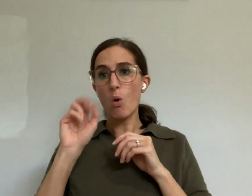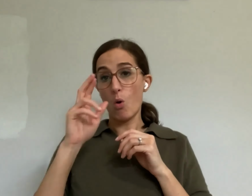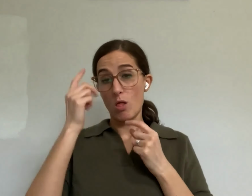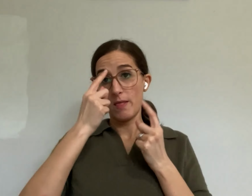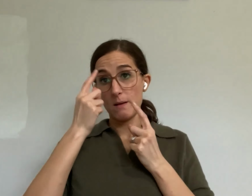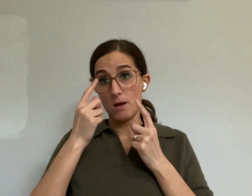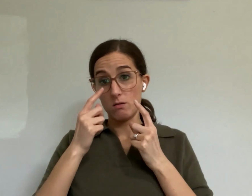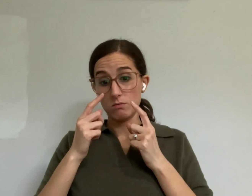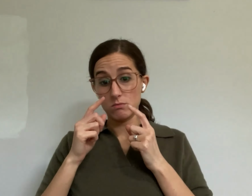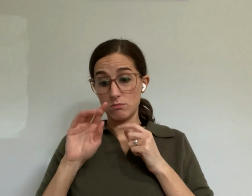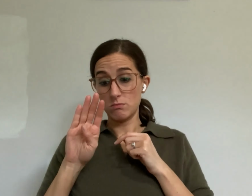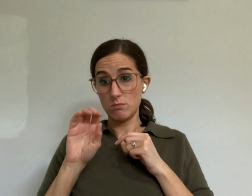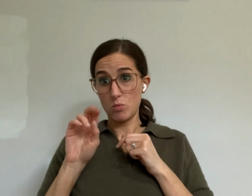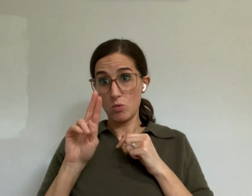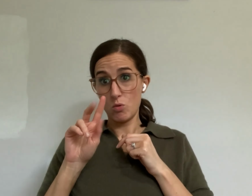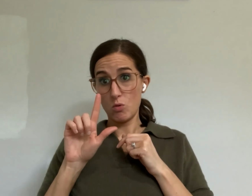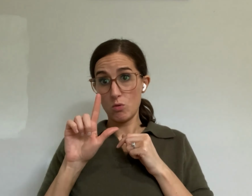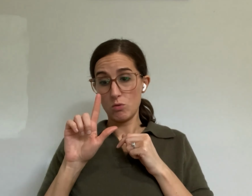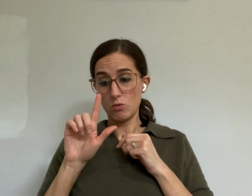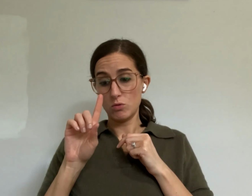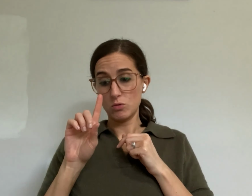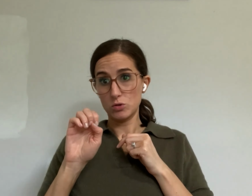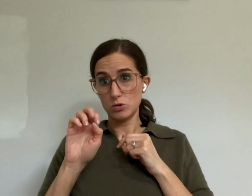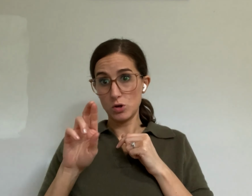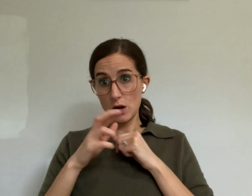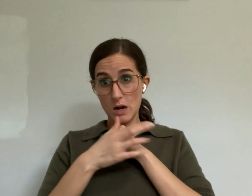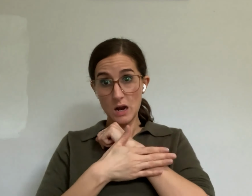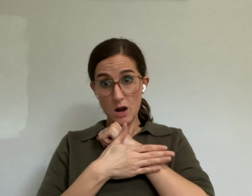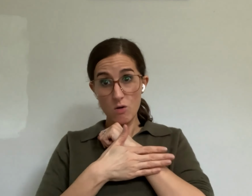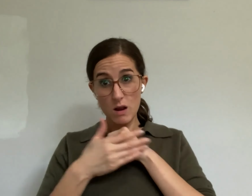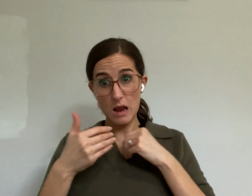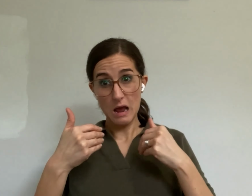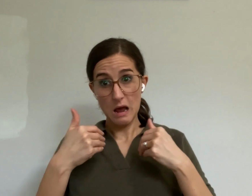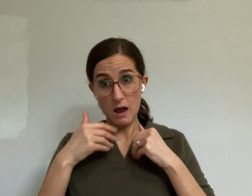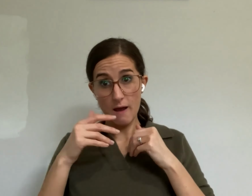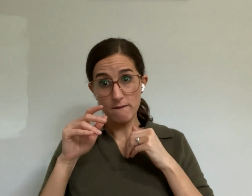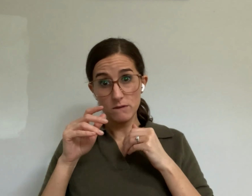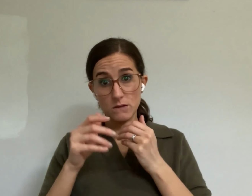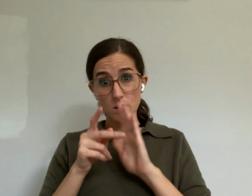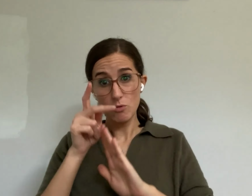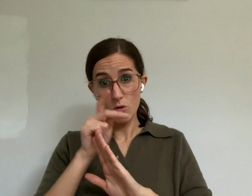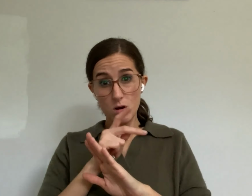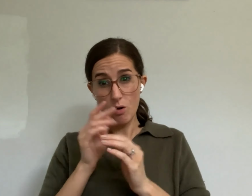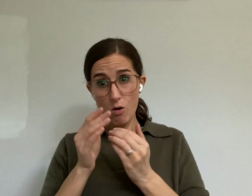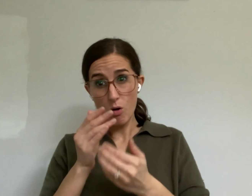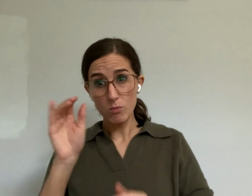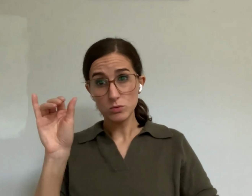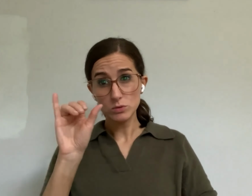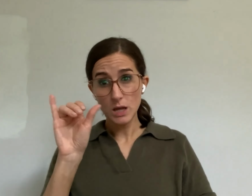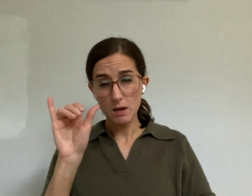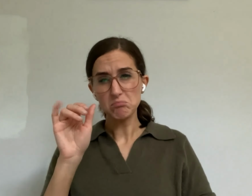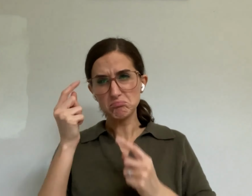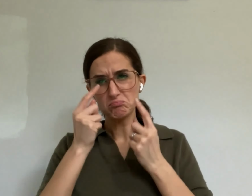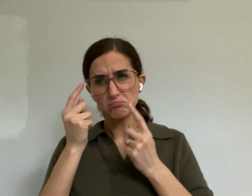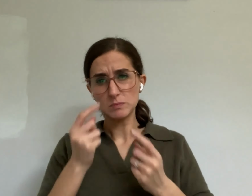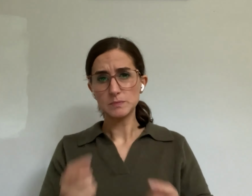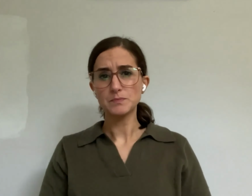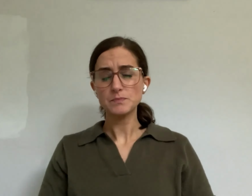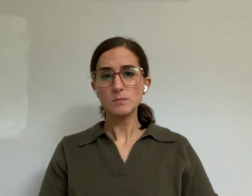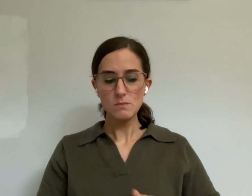Entonces, a medida que vayamos repasando estas nuevas preguntas, creo que es importante hacer estas preguntas. Hay más que debemos